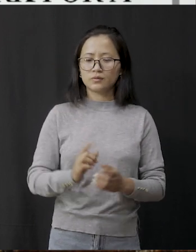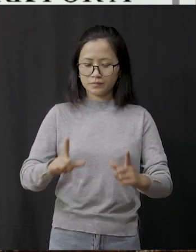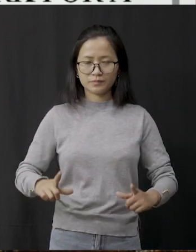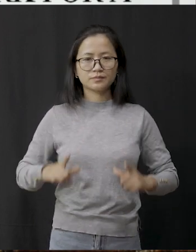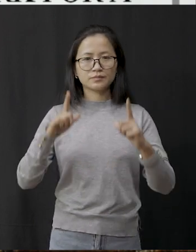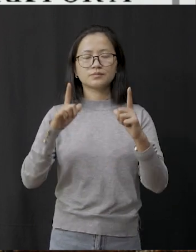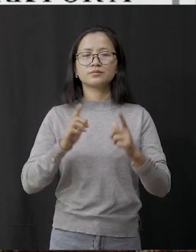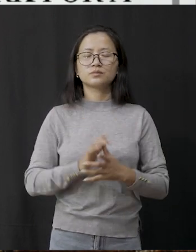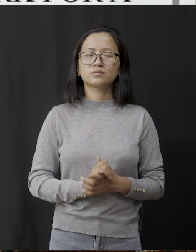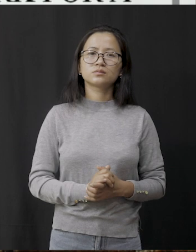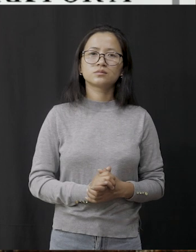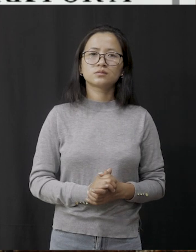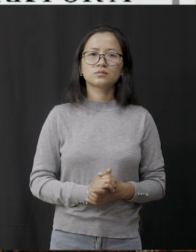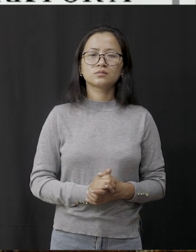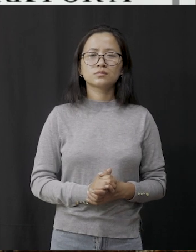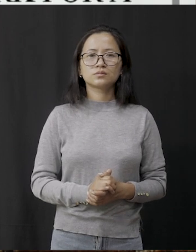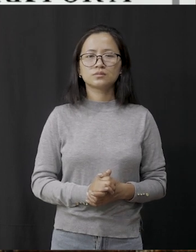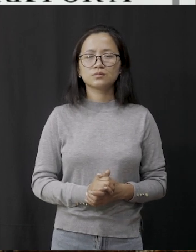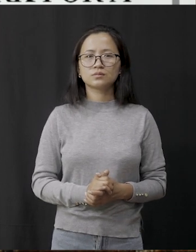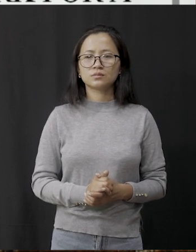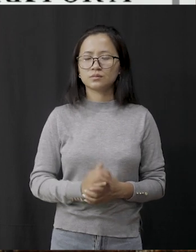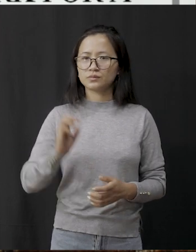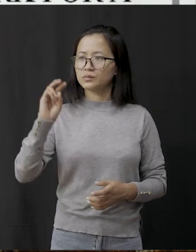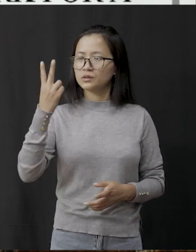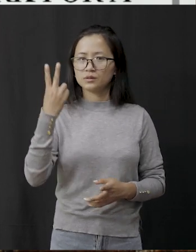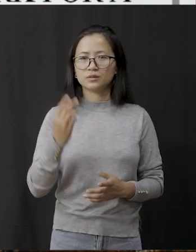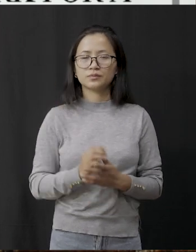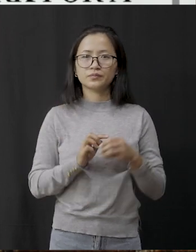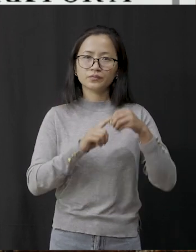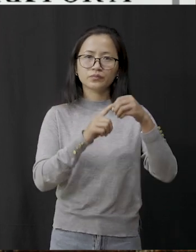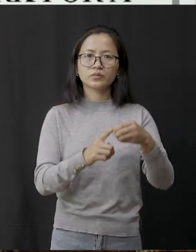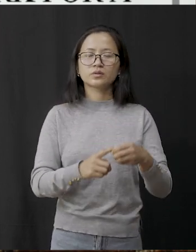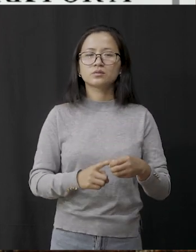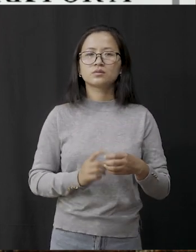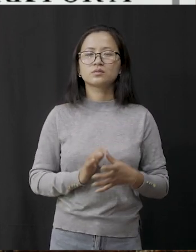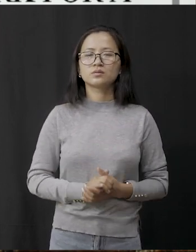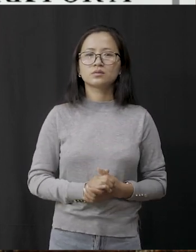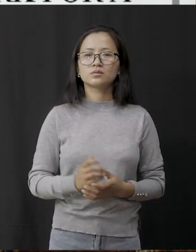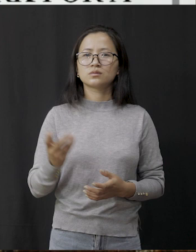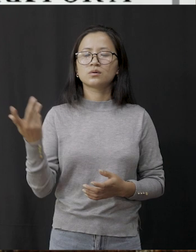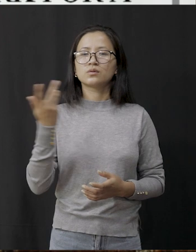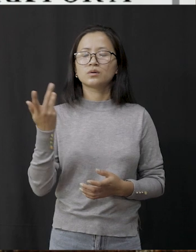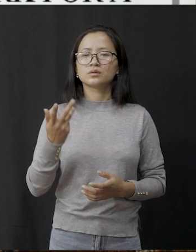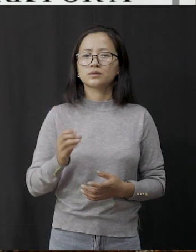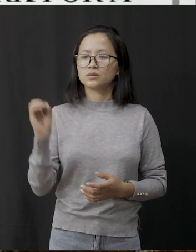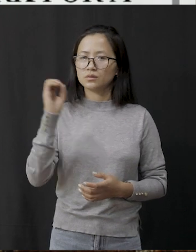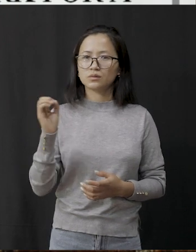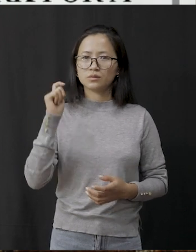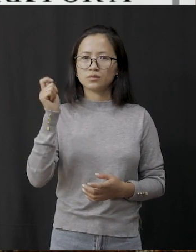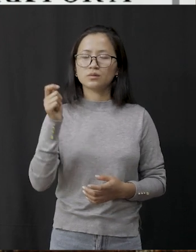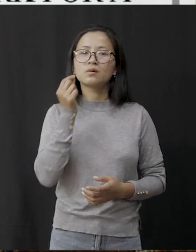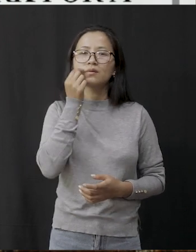living. Now, students, the second question, what is the occupation of